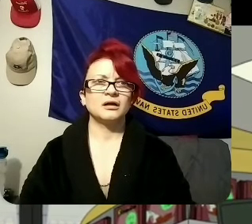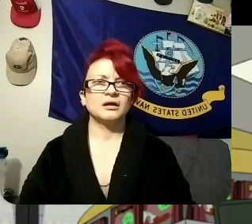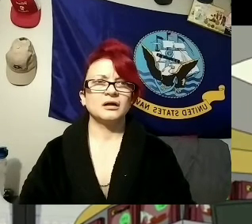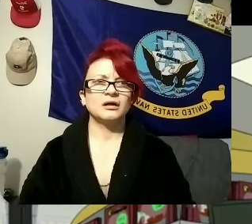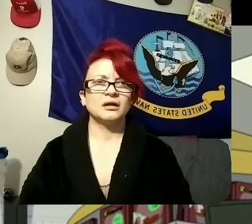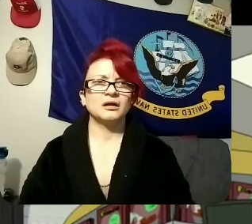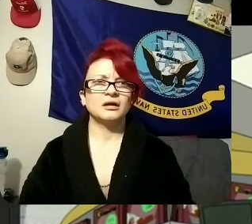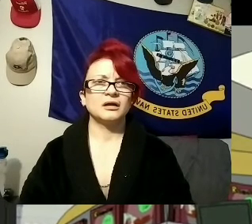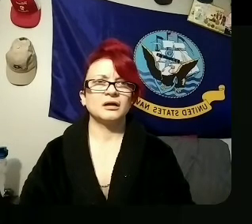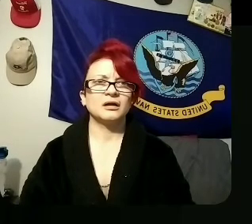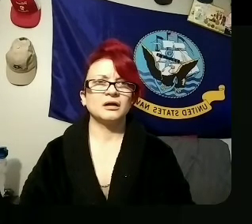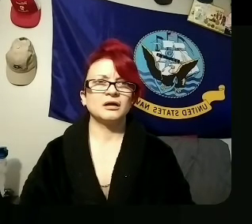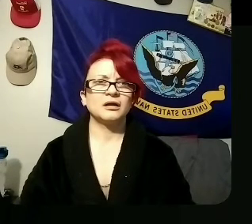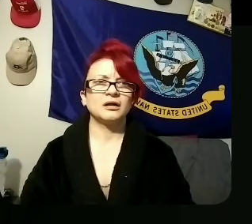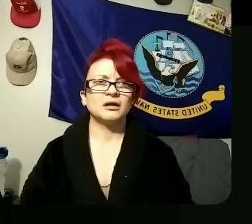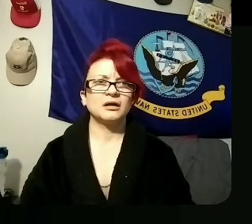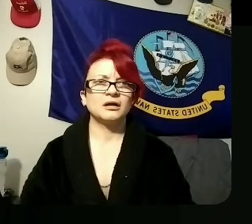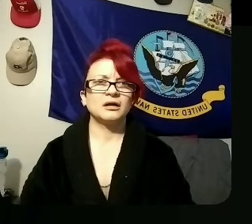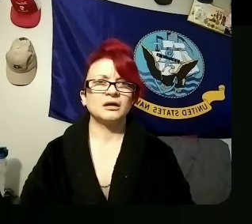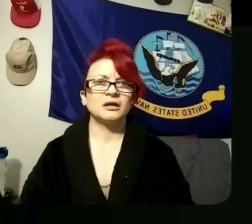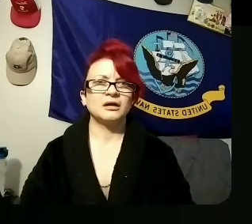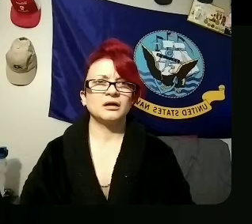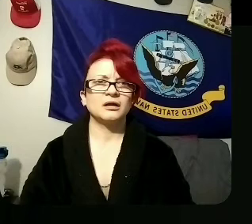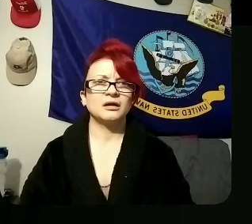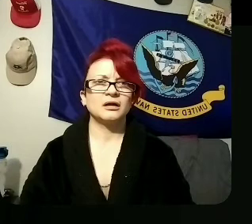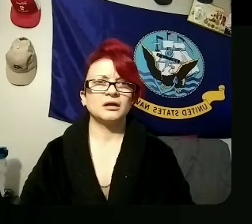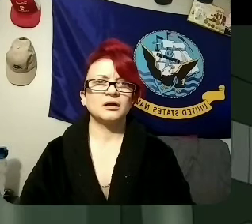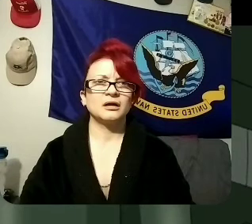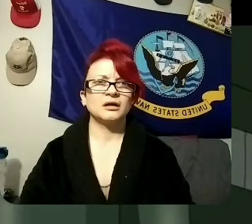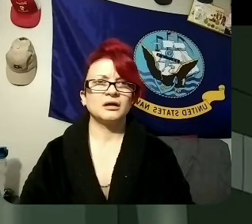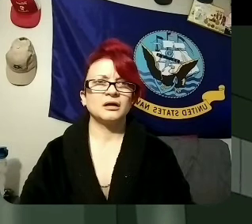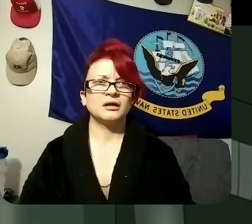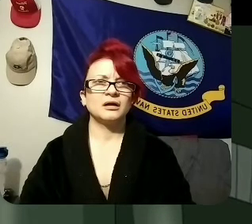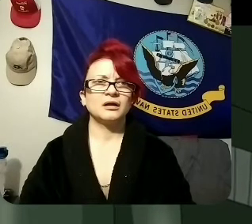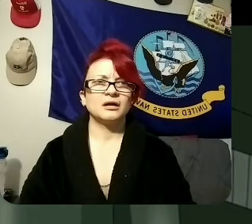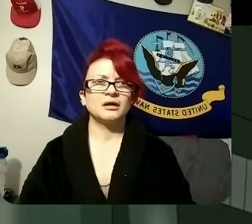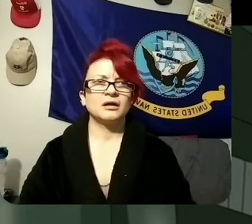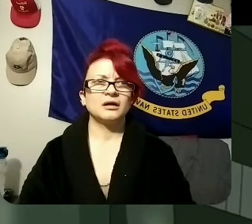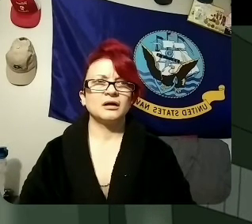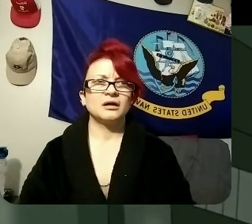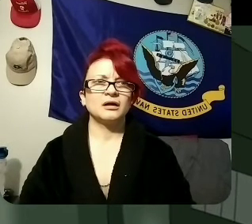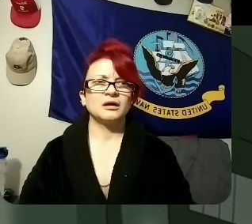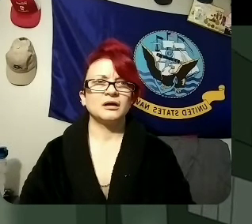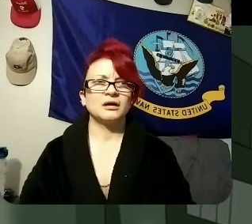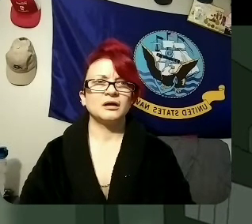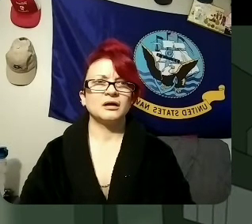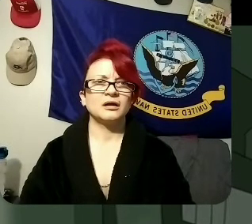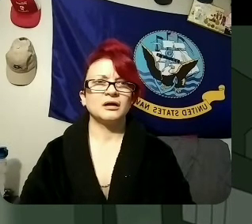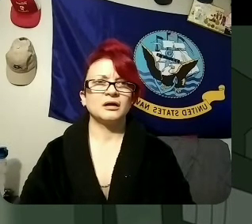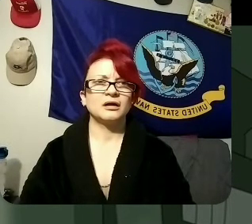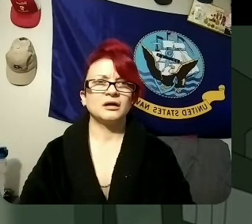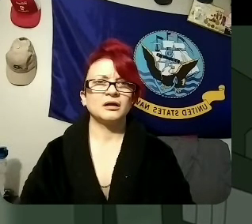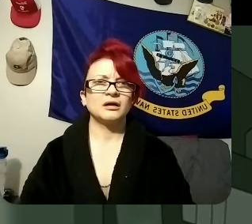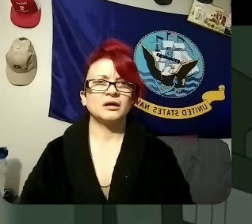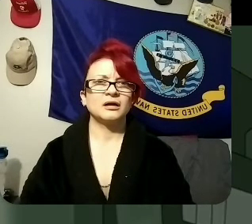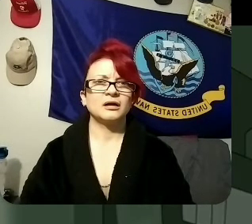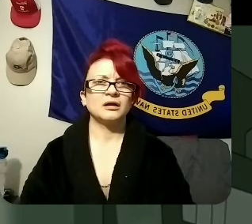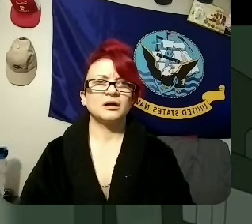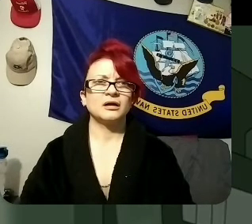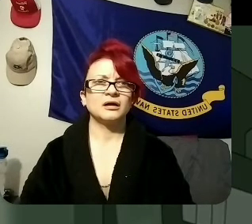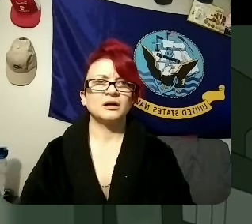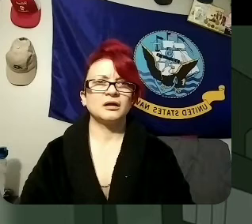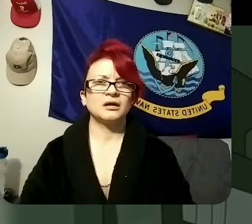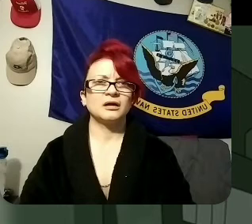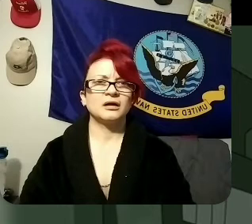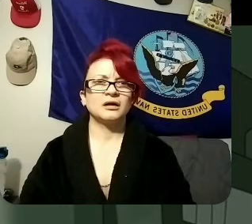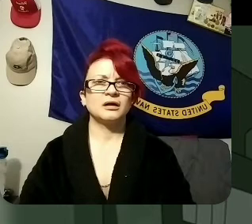words shook me, even to this day. When the police reached the gas station, they began looking around for the woman while